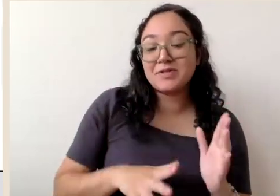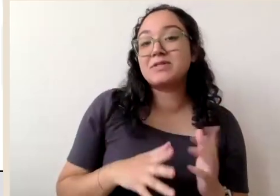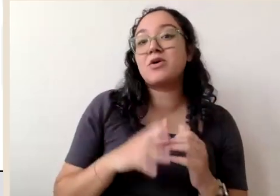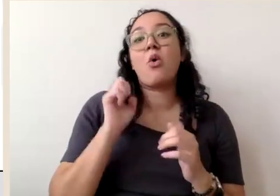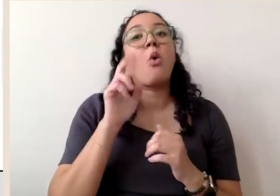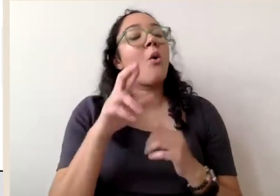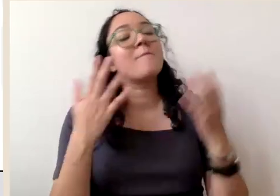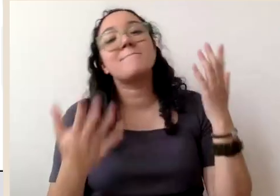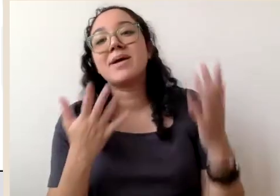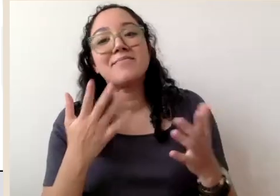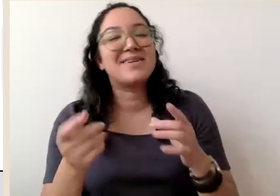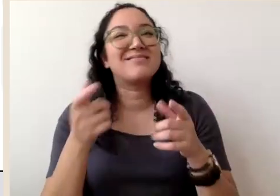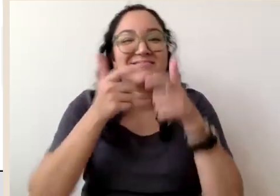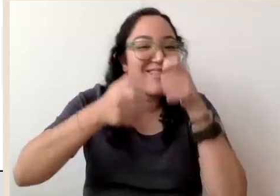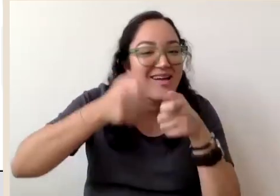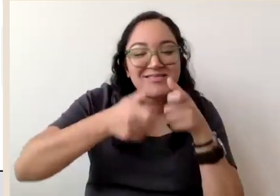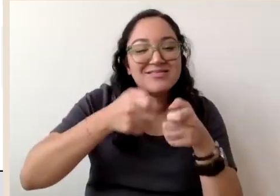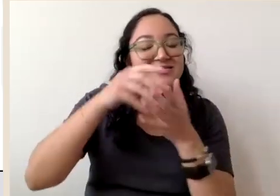Maybe we will text students.